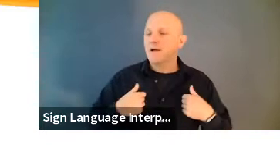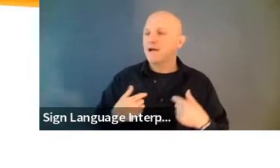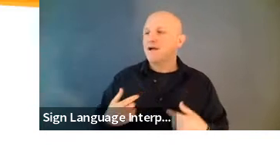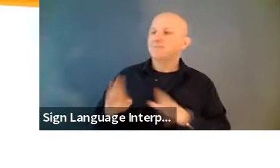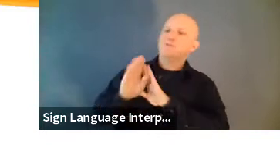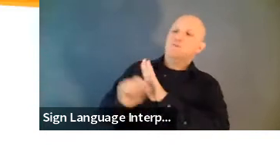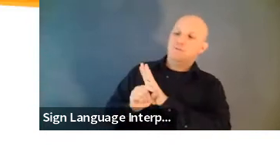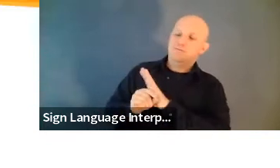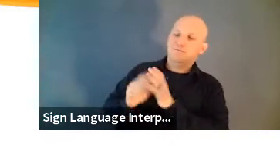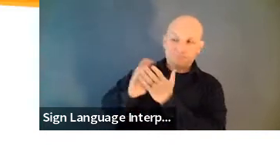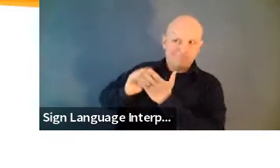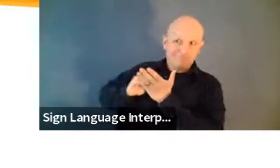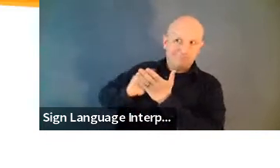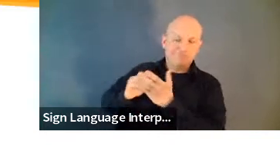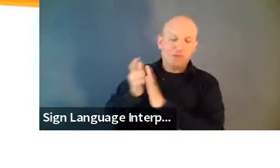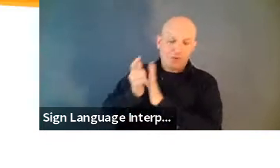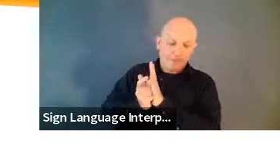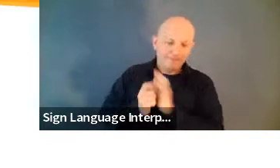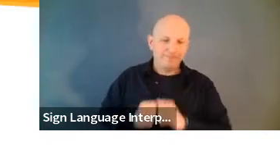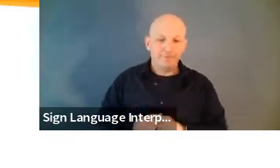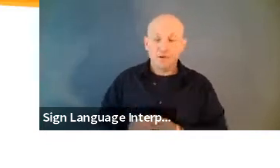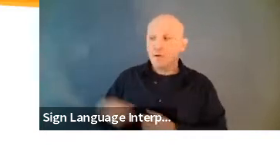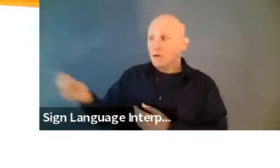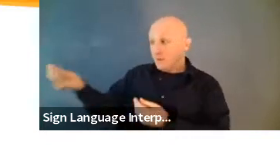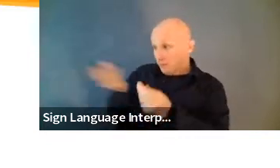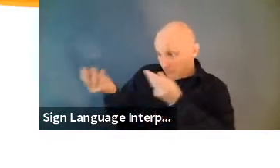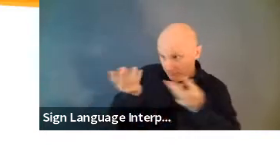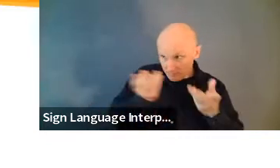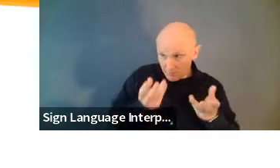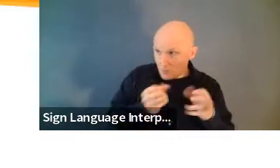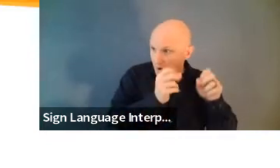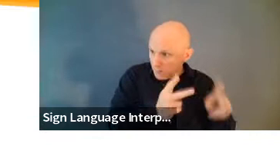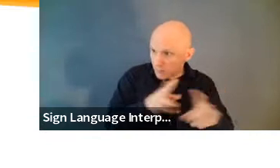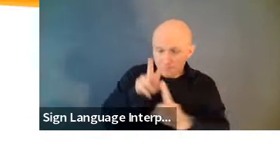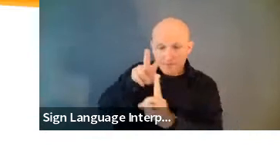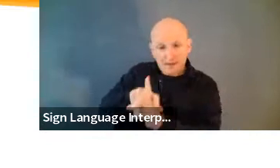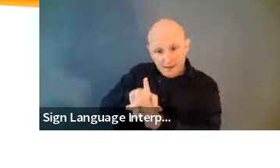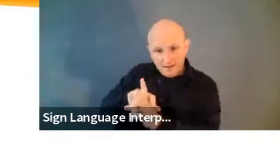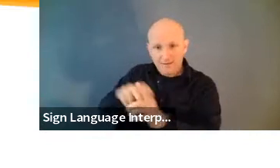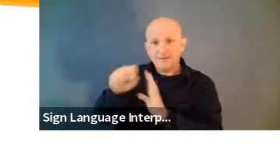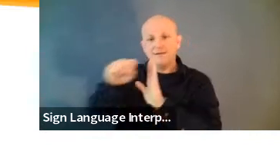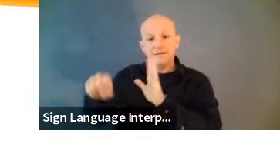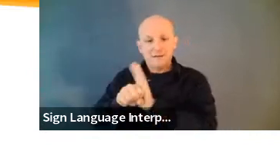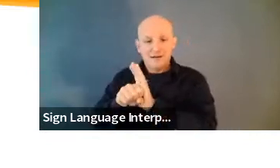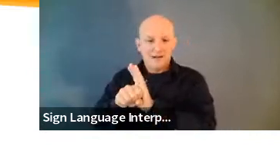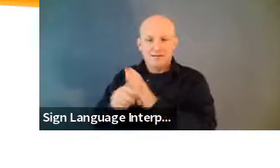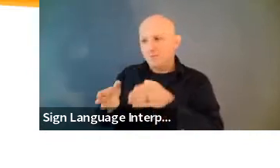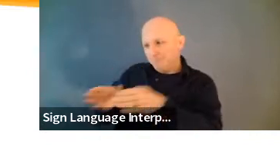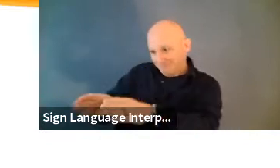background. And to let us know about this opportunity to apply to be part of this new statewide pathway